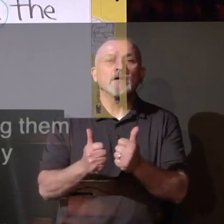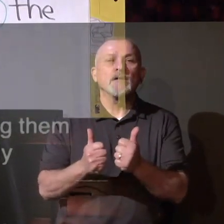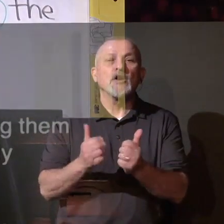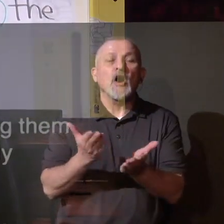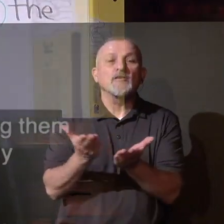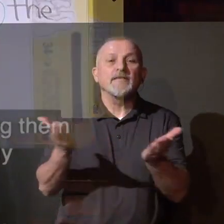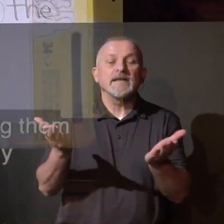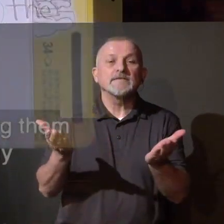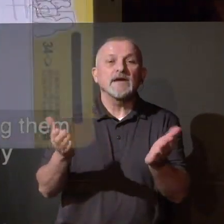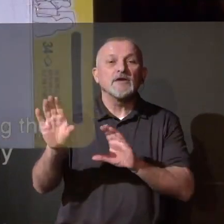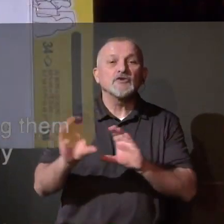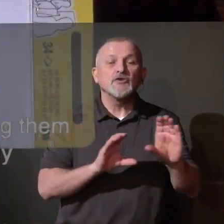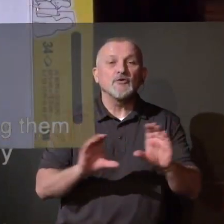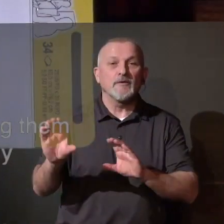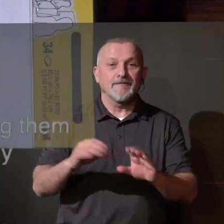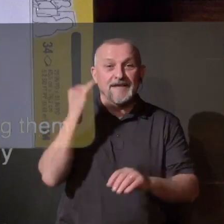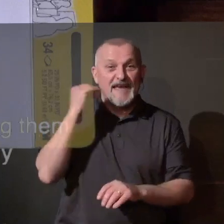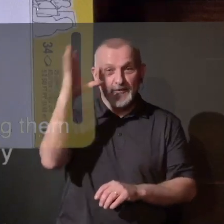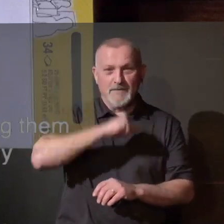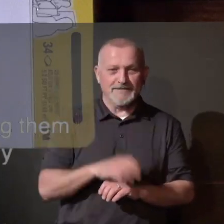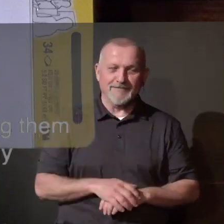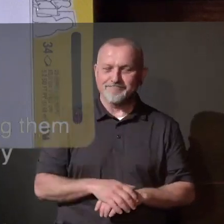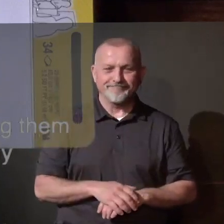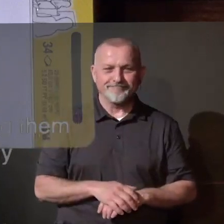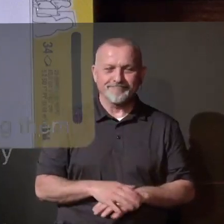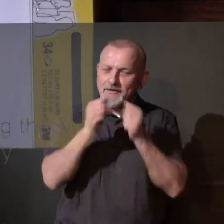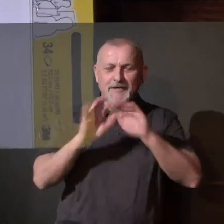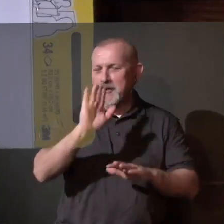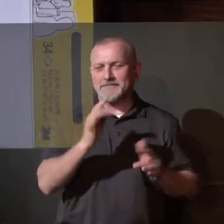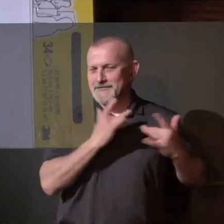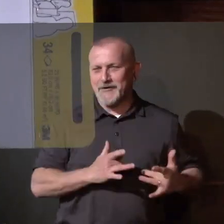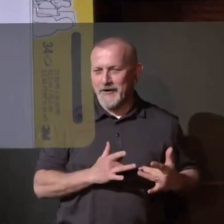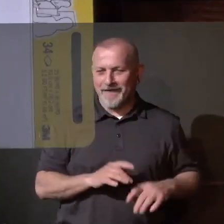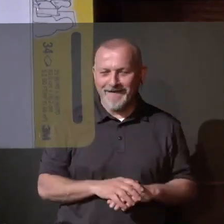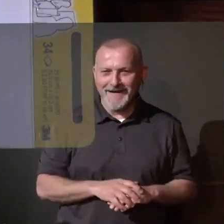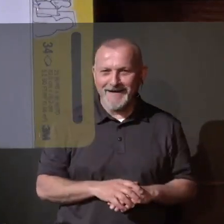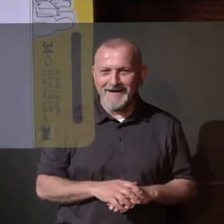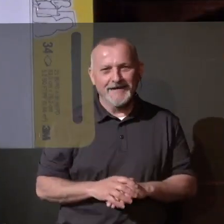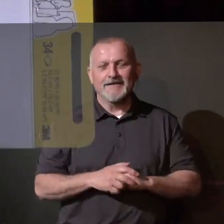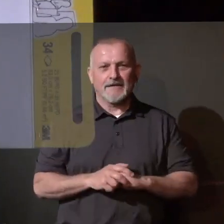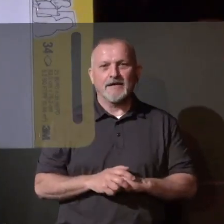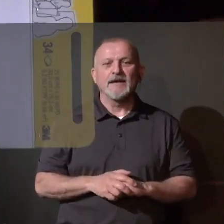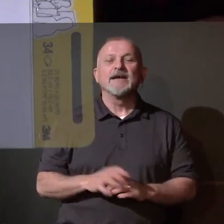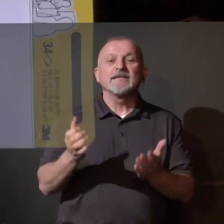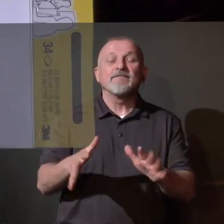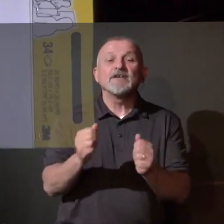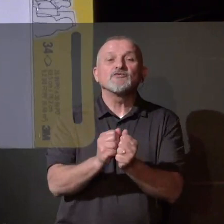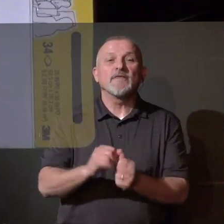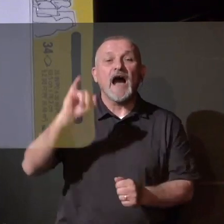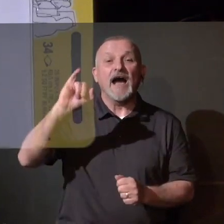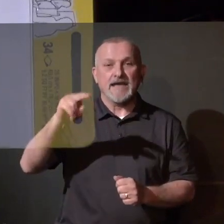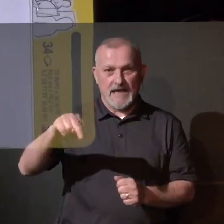then bless your heart. All right, so Participles end usually in ing. What